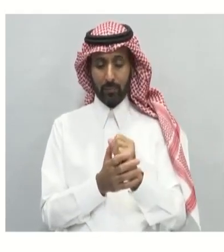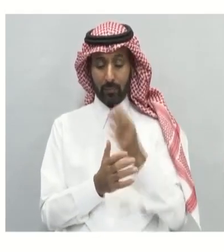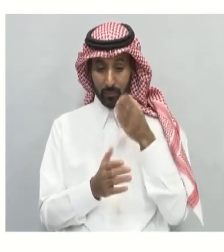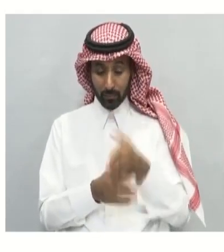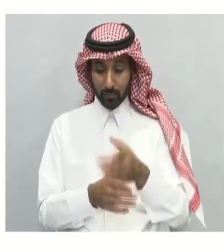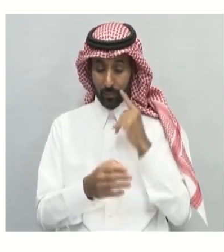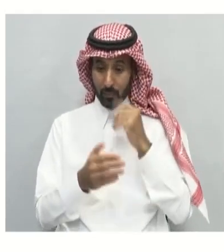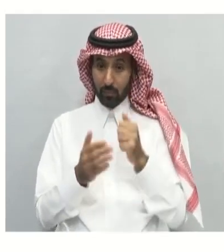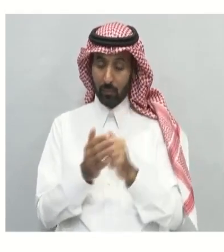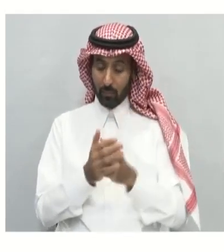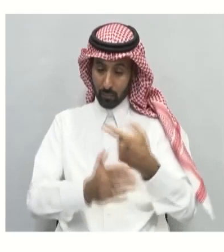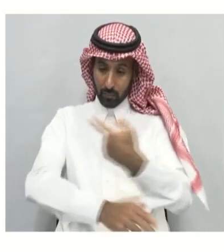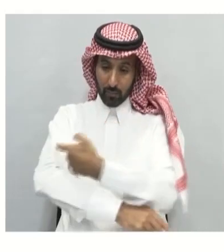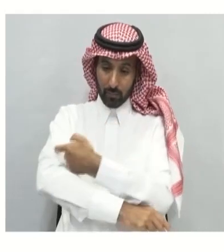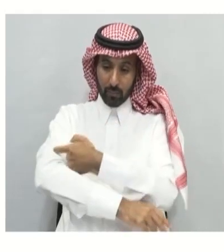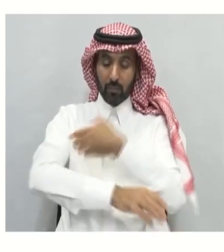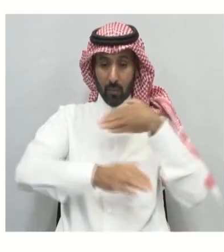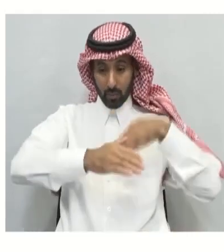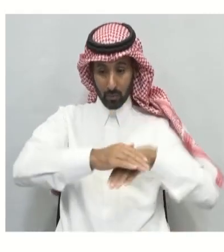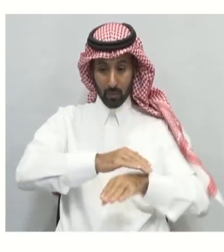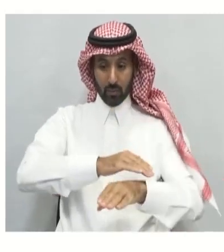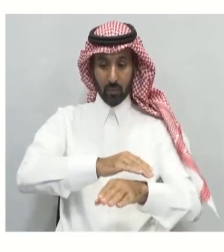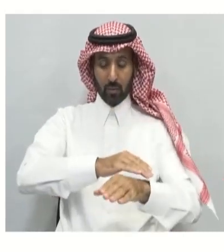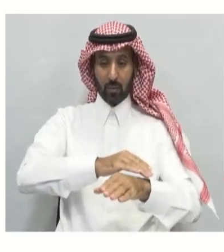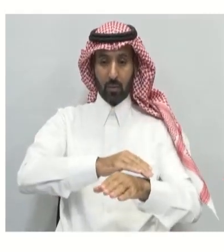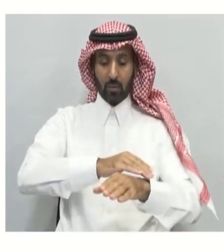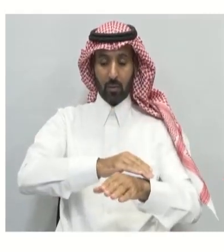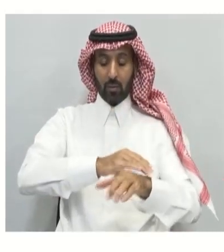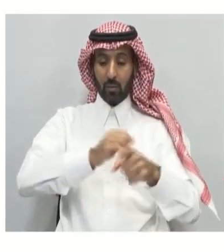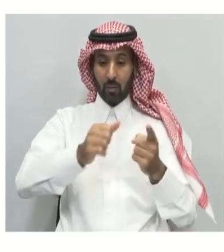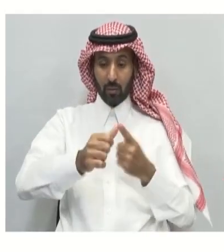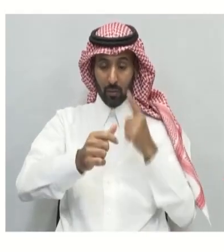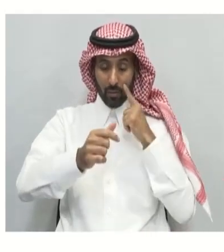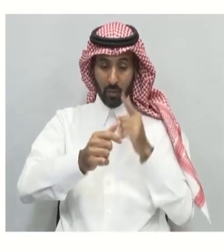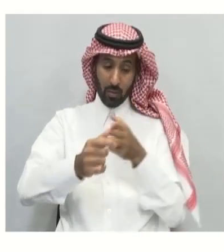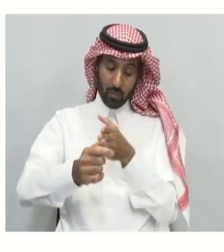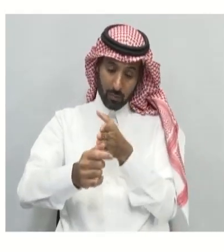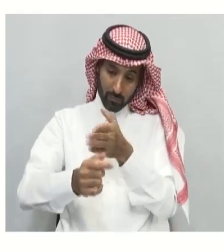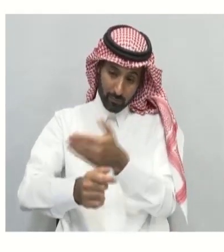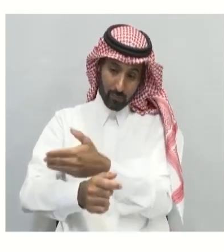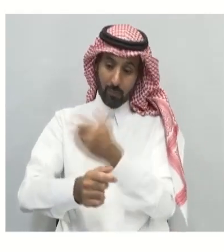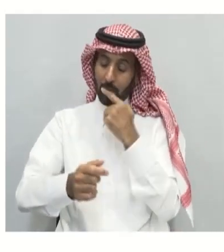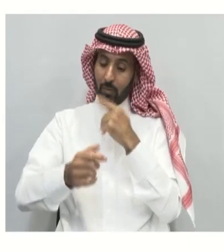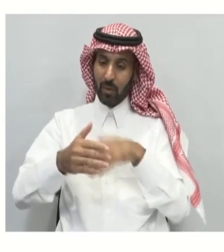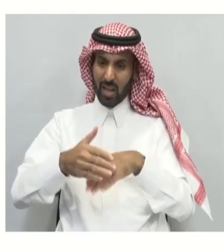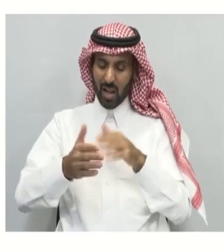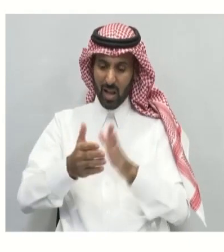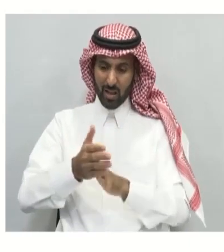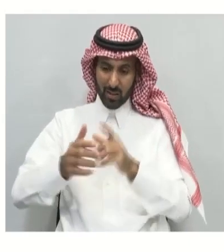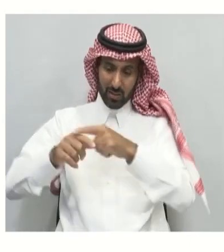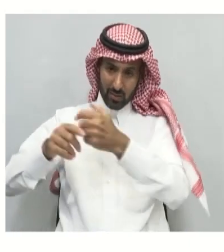Enter the hospital grounds from North Avenue and take the first right for the emergency entrance.